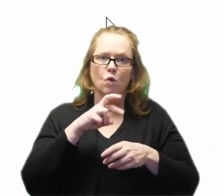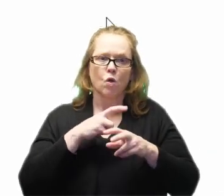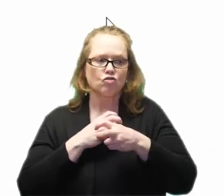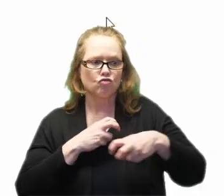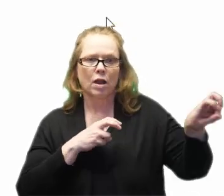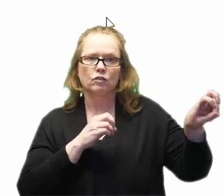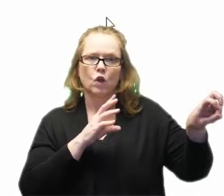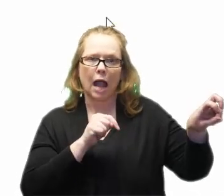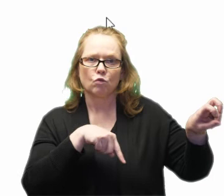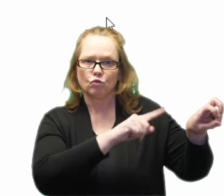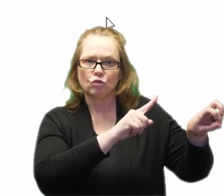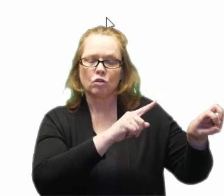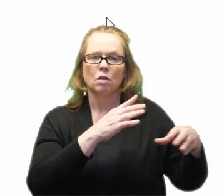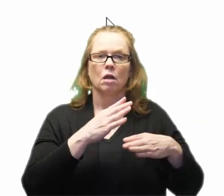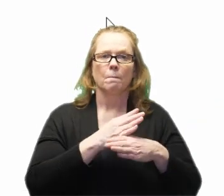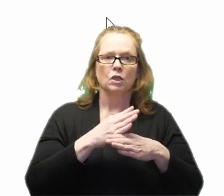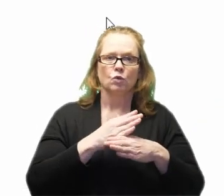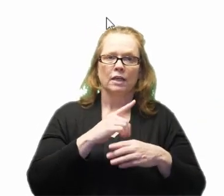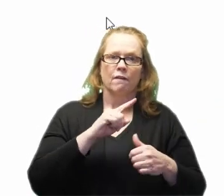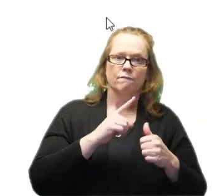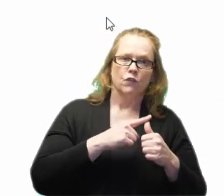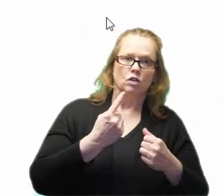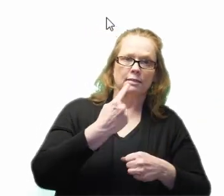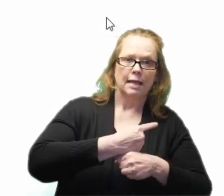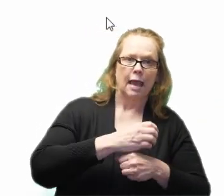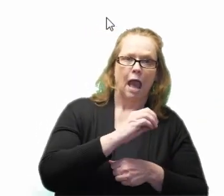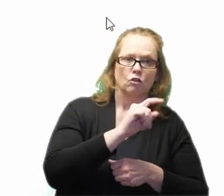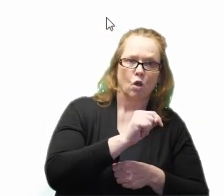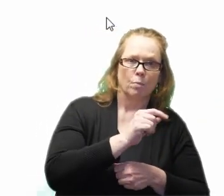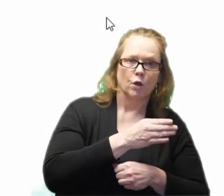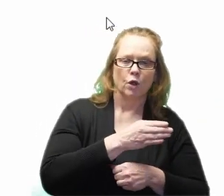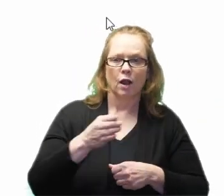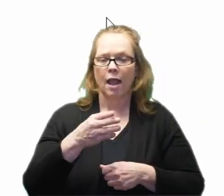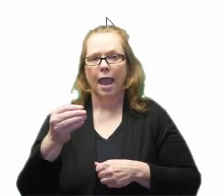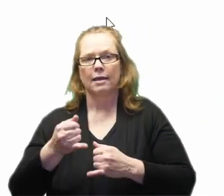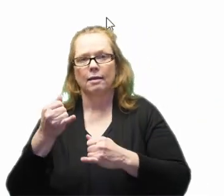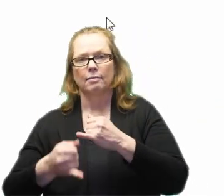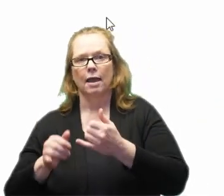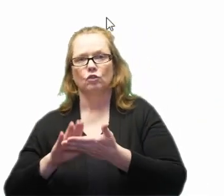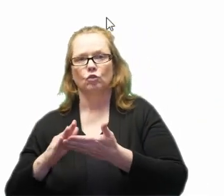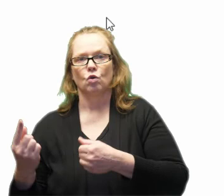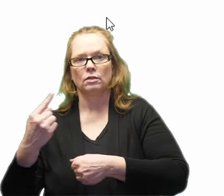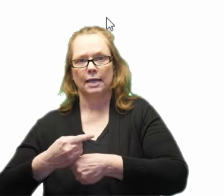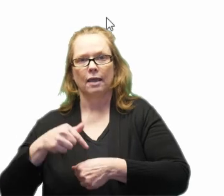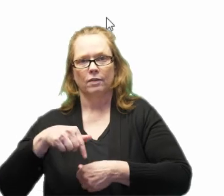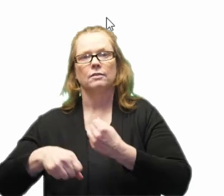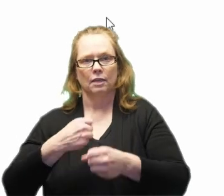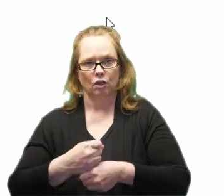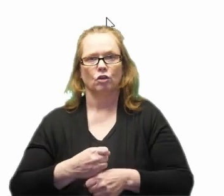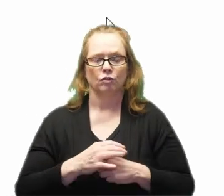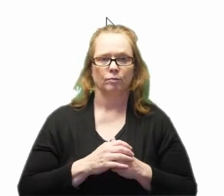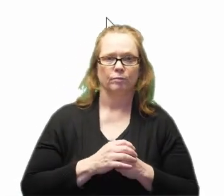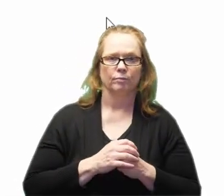the school between the first day of October and the last school day of the year.